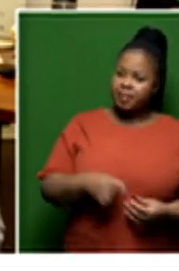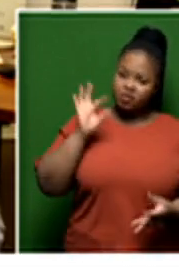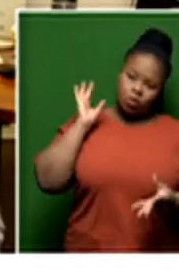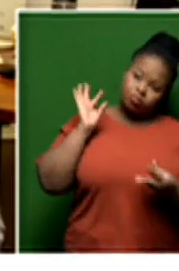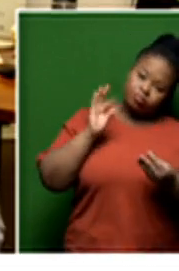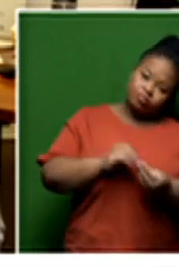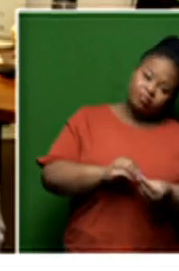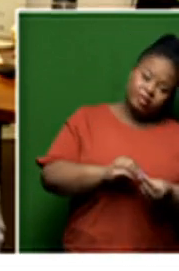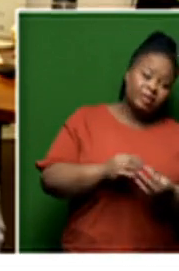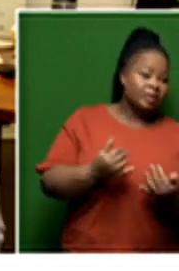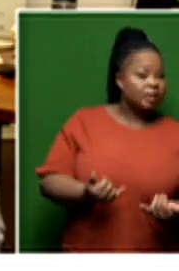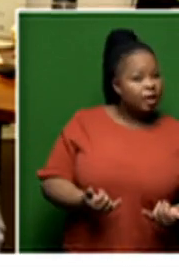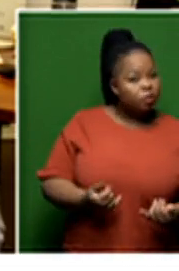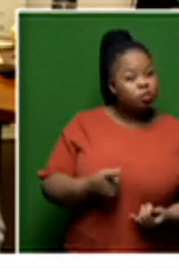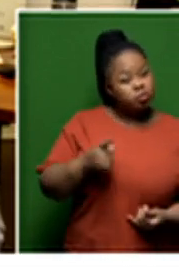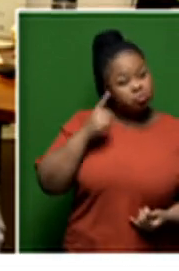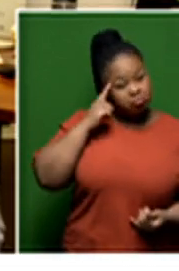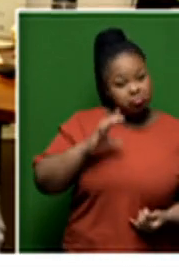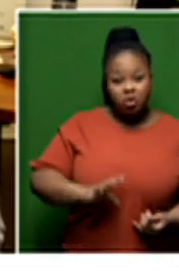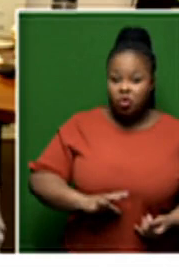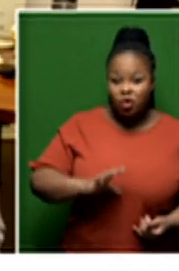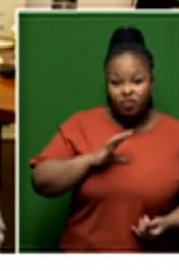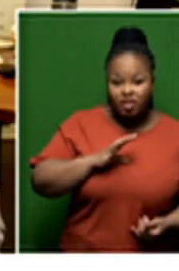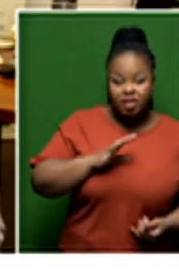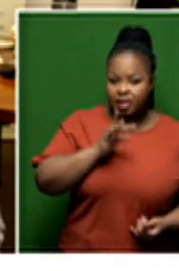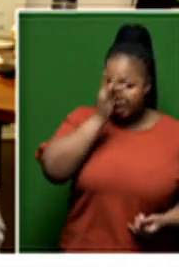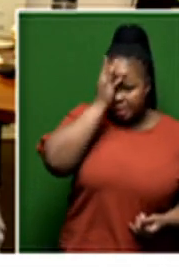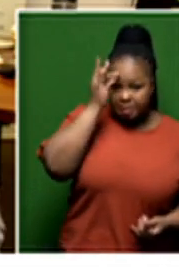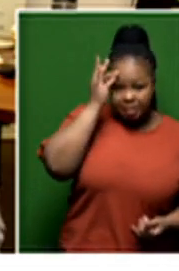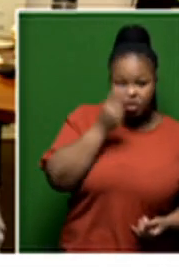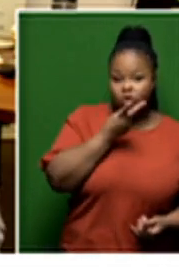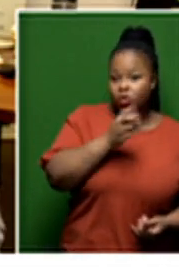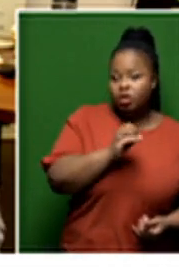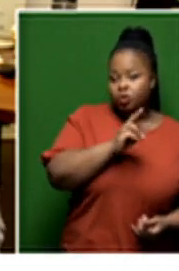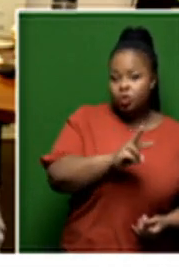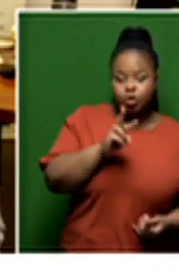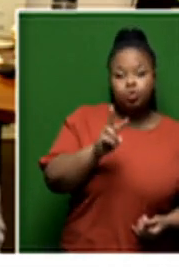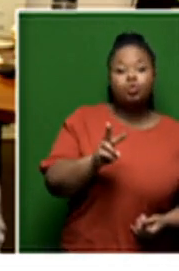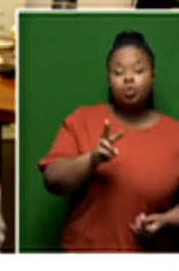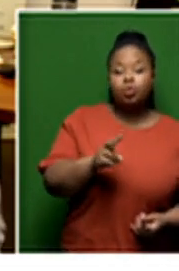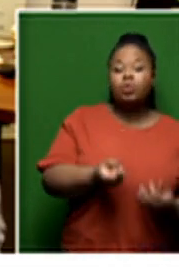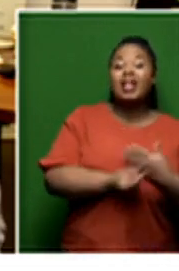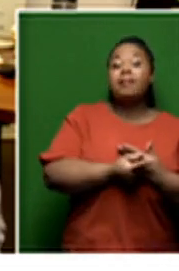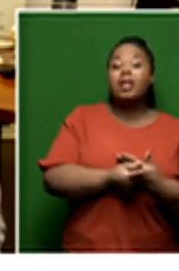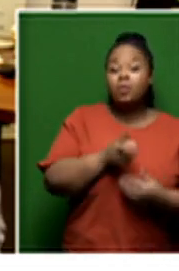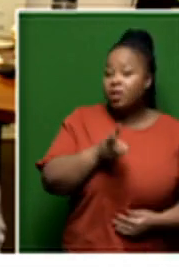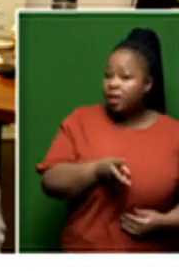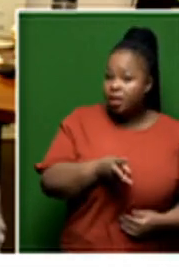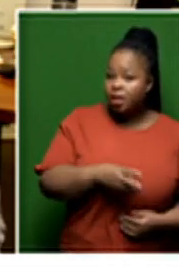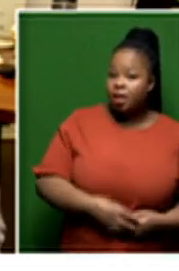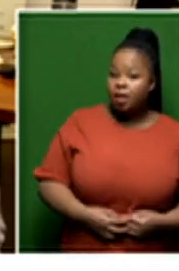that progress is happening, are you confident, Mr. Mhlanga, that this will happen? We're talking about less than a year from